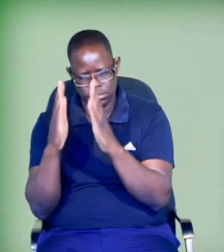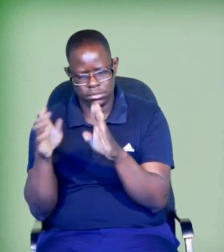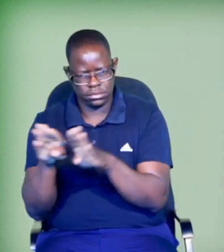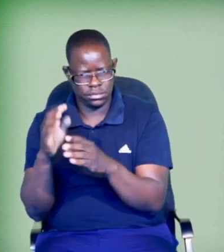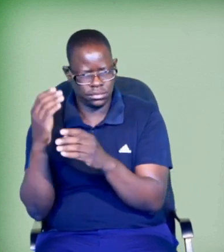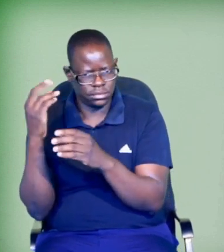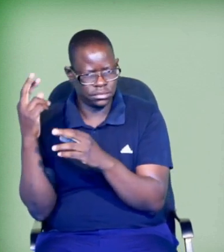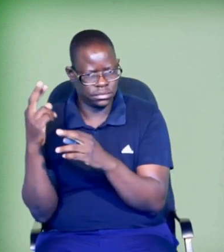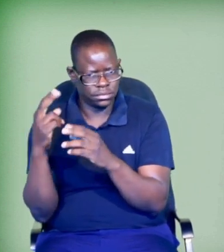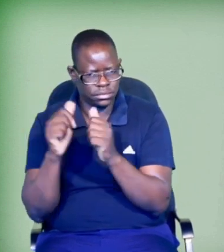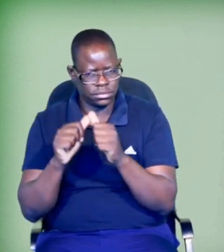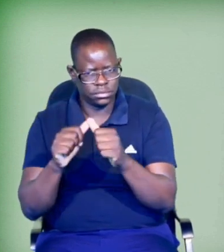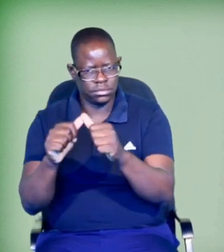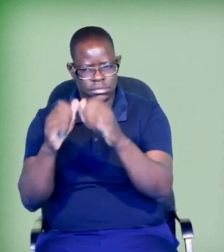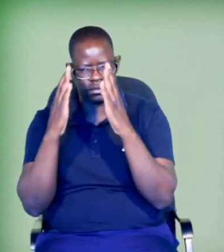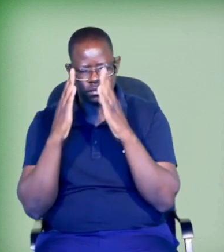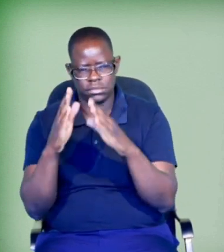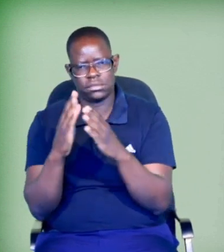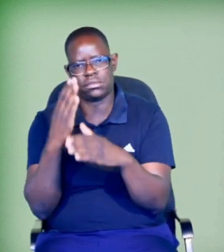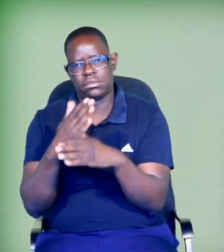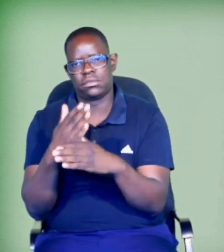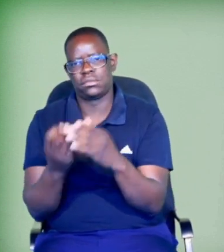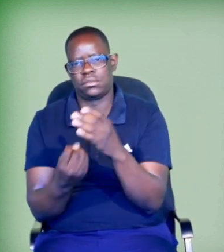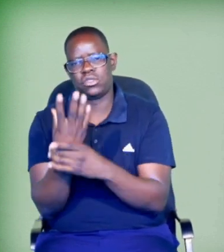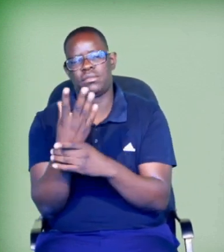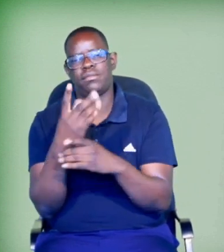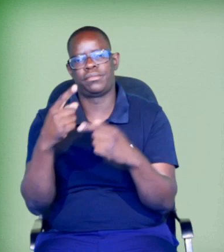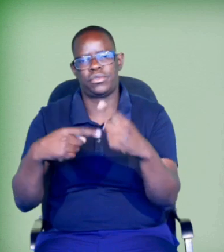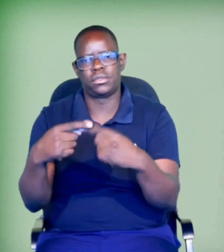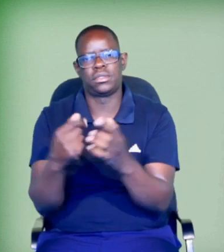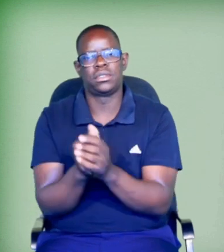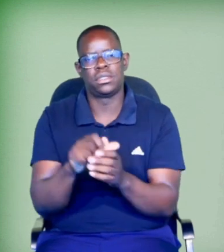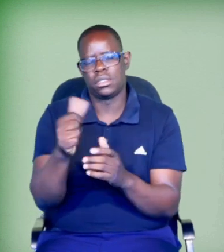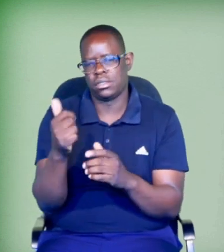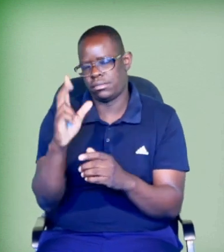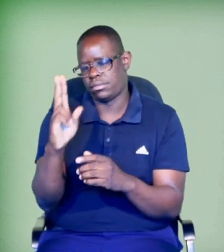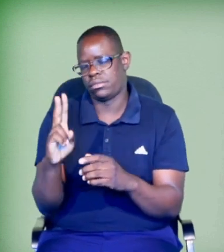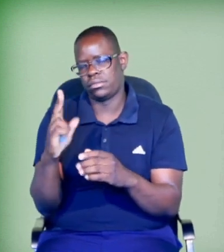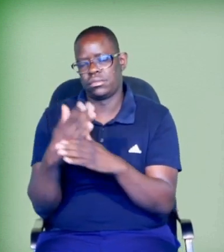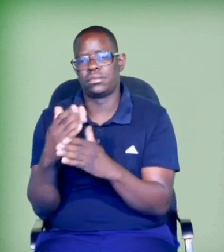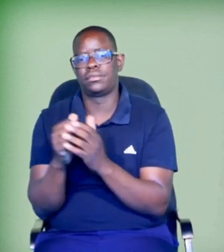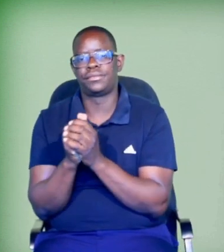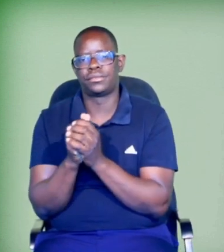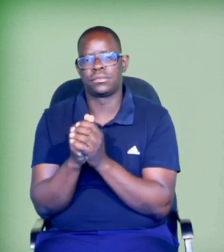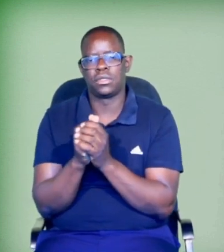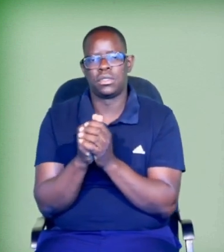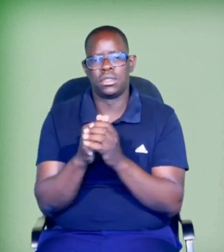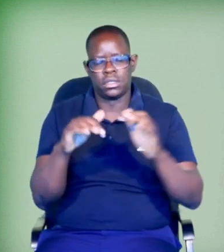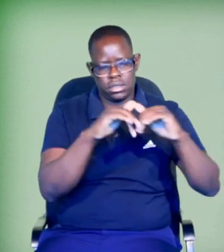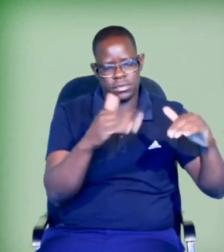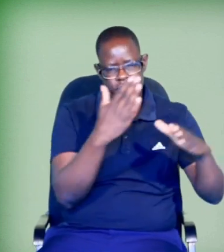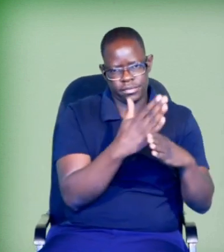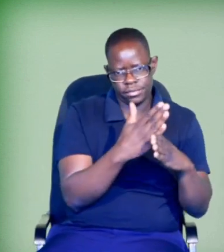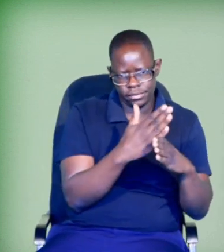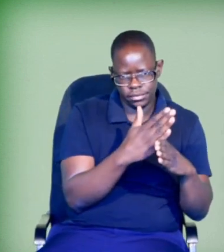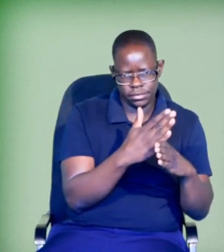at, allowing them to concentrate on one part of the production process and leaving other jobs to other people. Division of